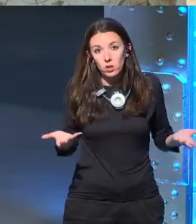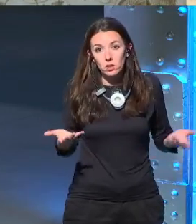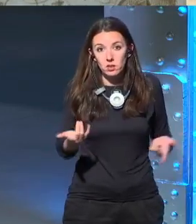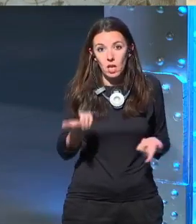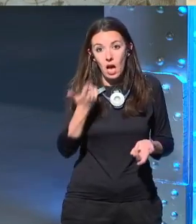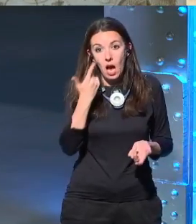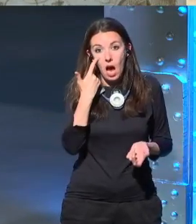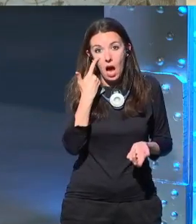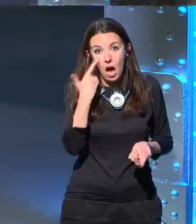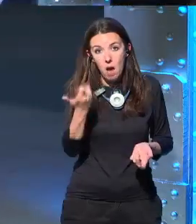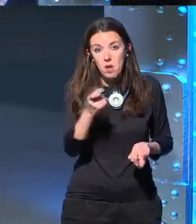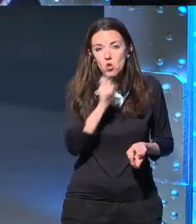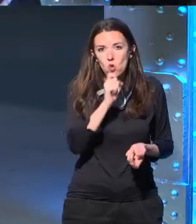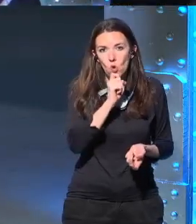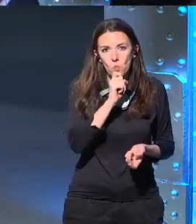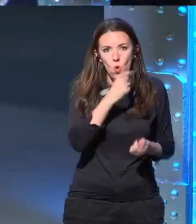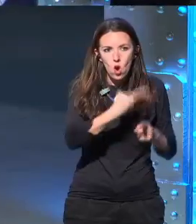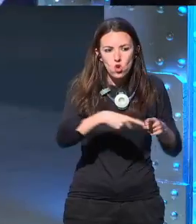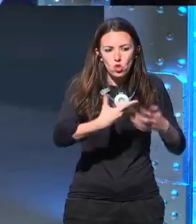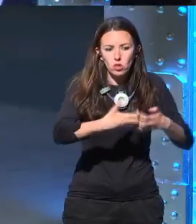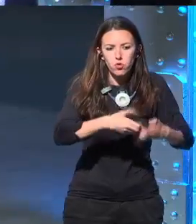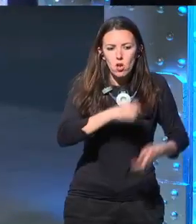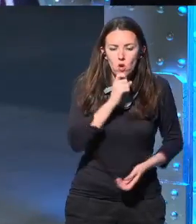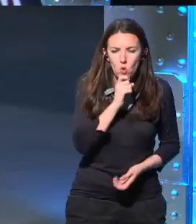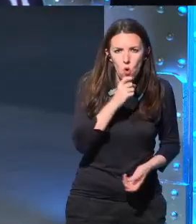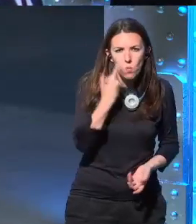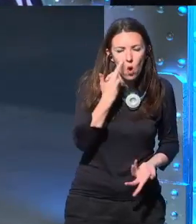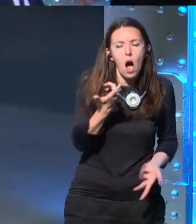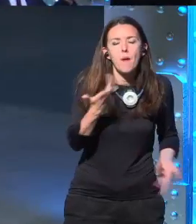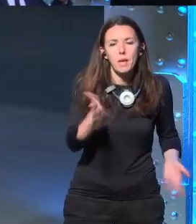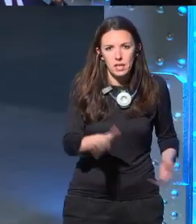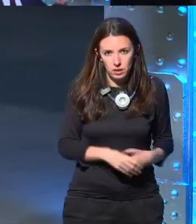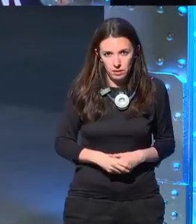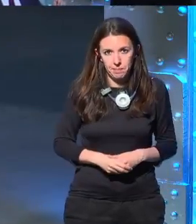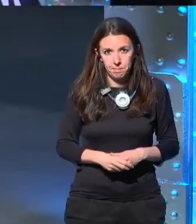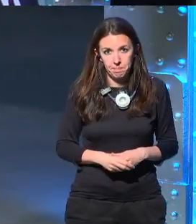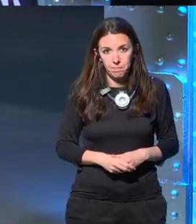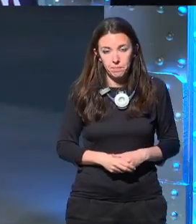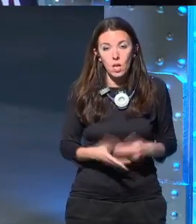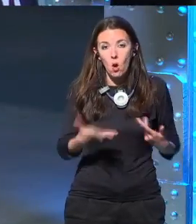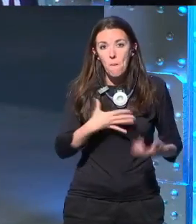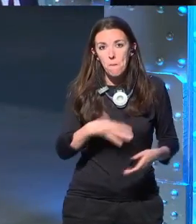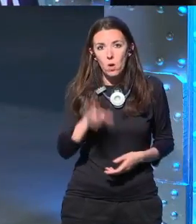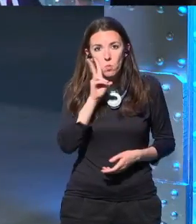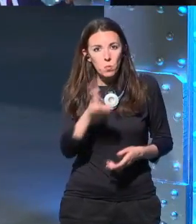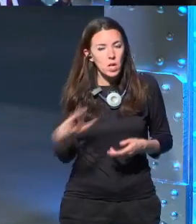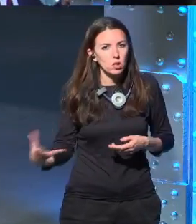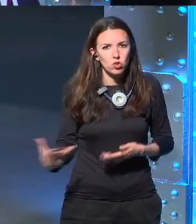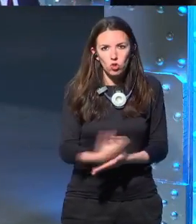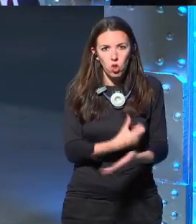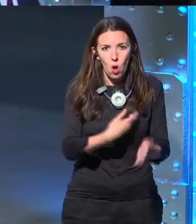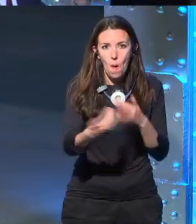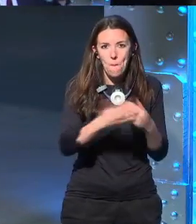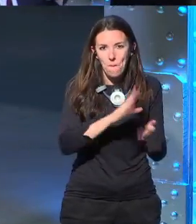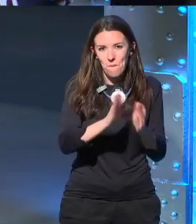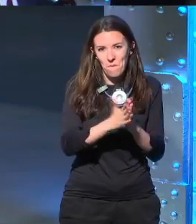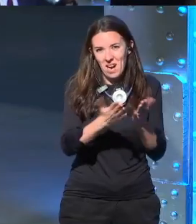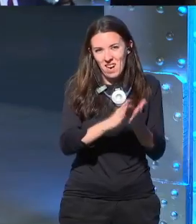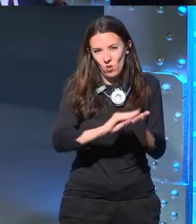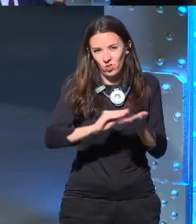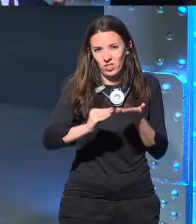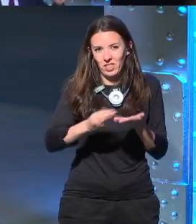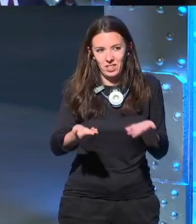and then pushes it down. He writes on this right-hand side, that crumples the valve. If that happens, what it is that a fluid, when it goes from a larger